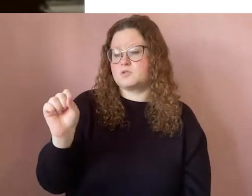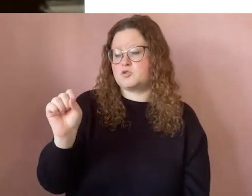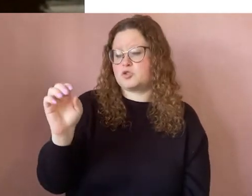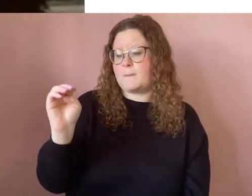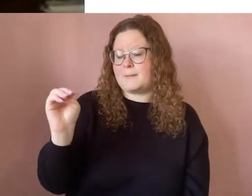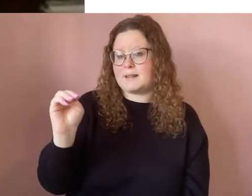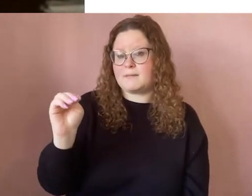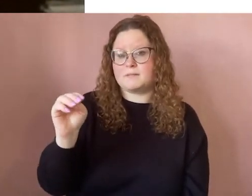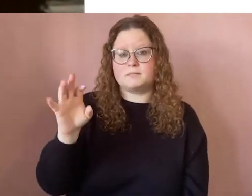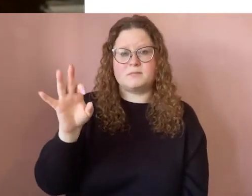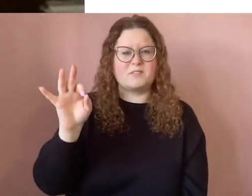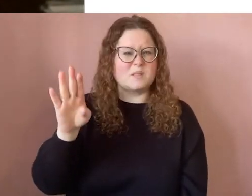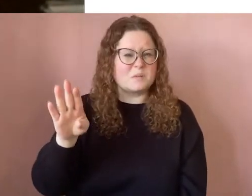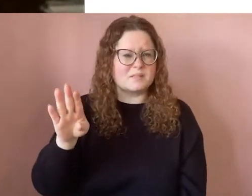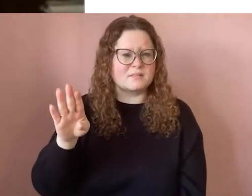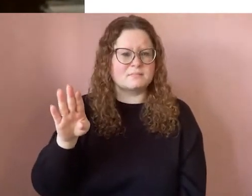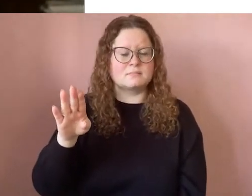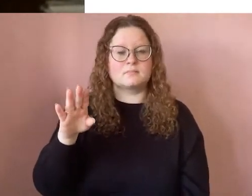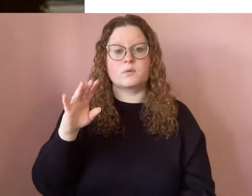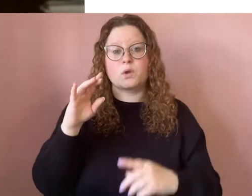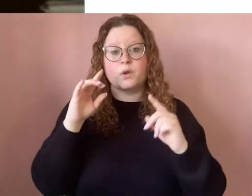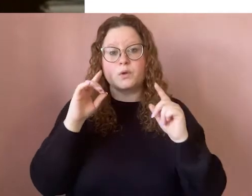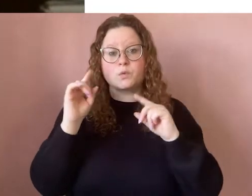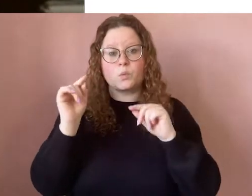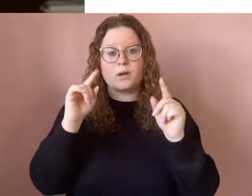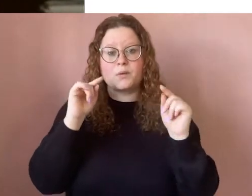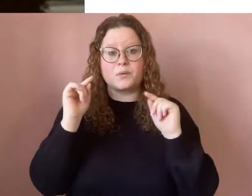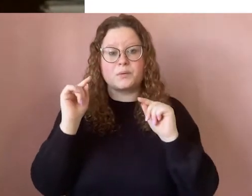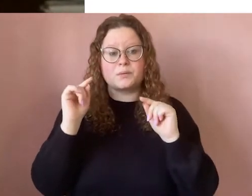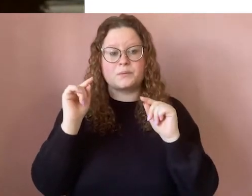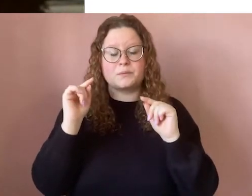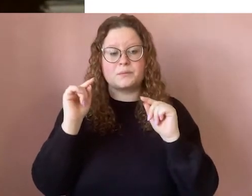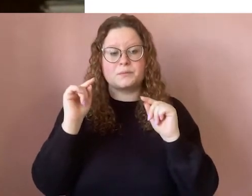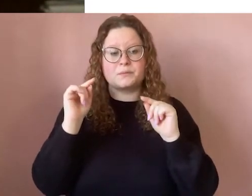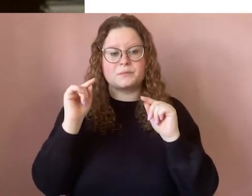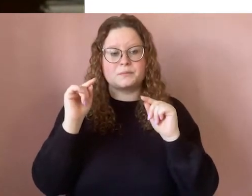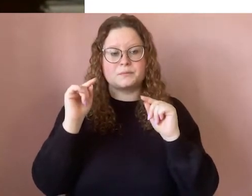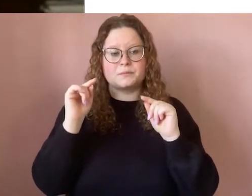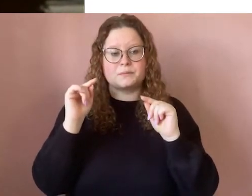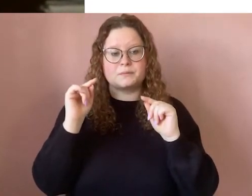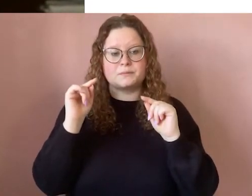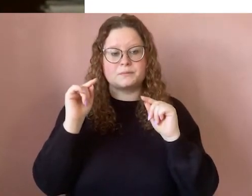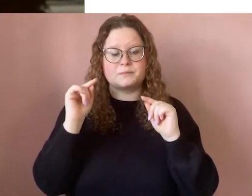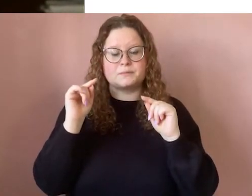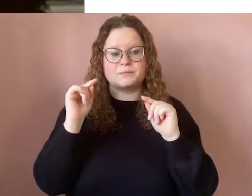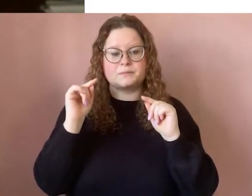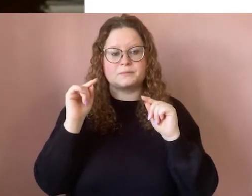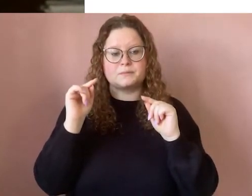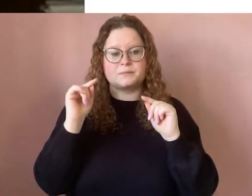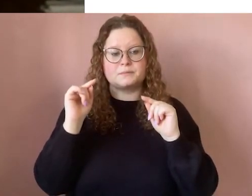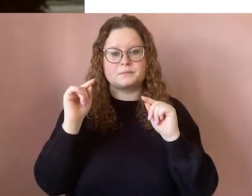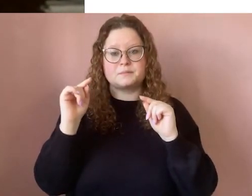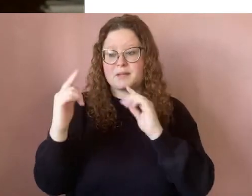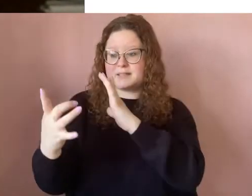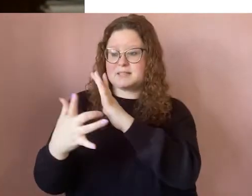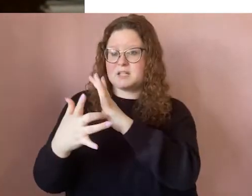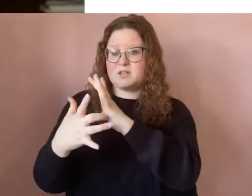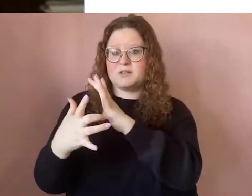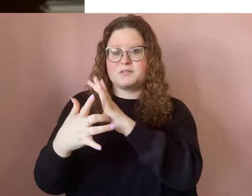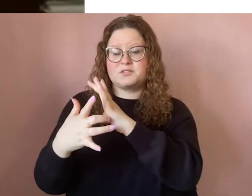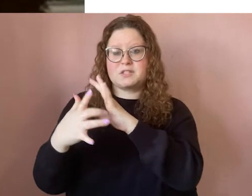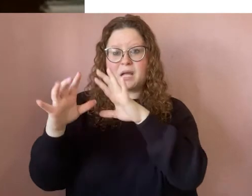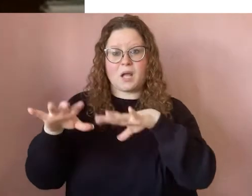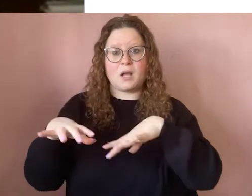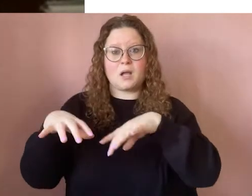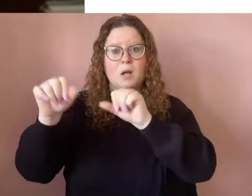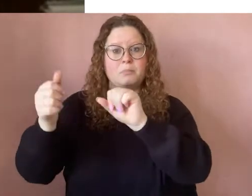media, Facebook, Twitter, are doing things for us that outweigh the things,